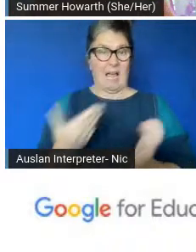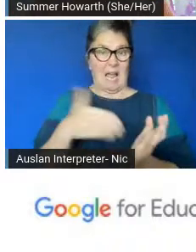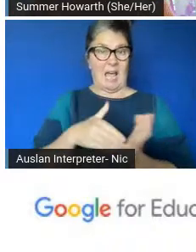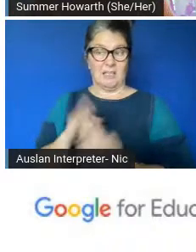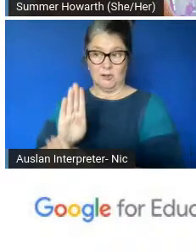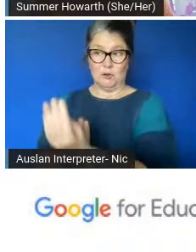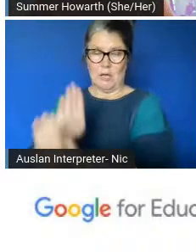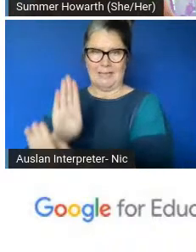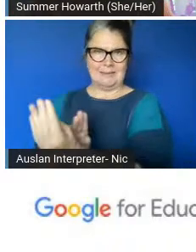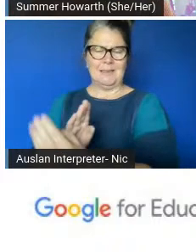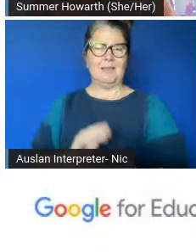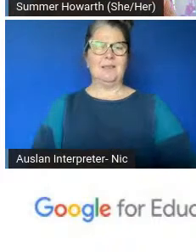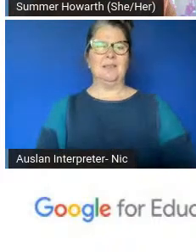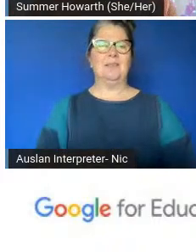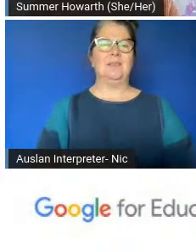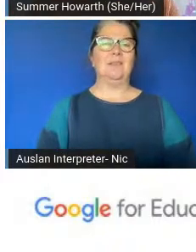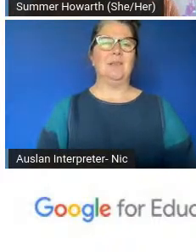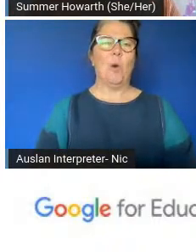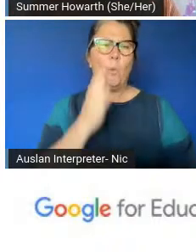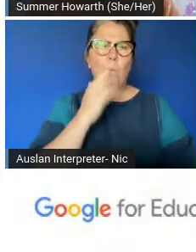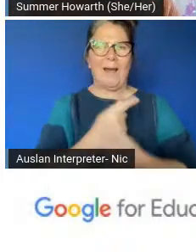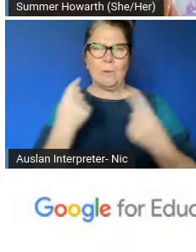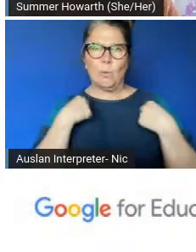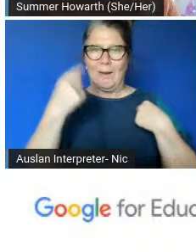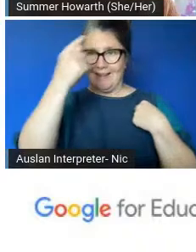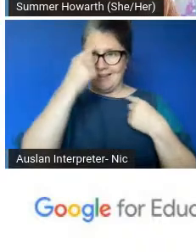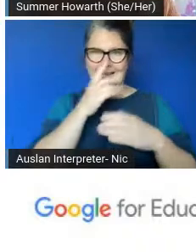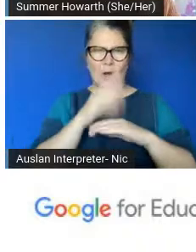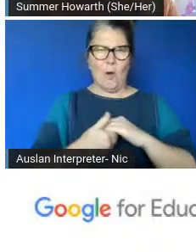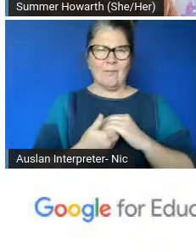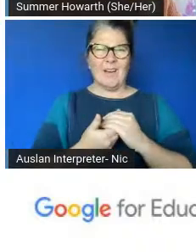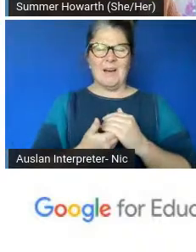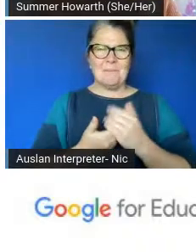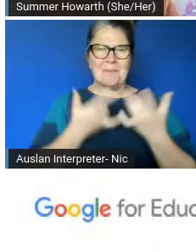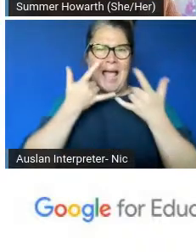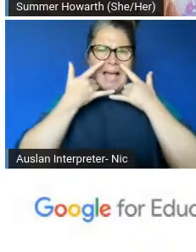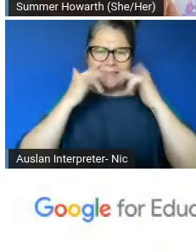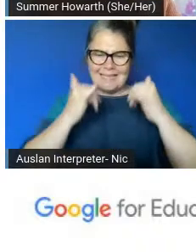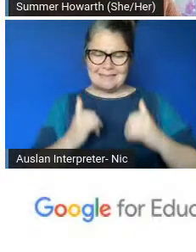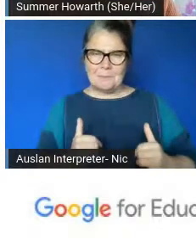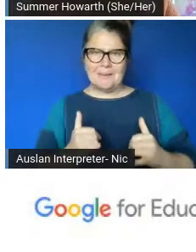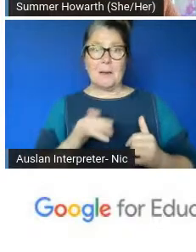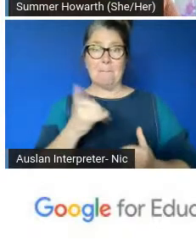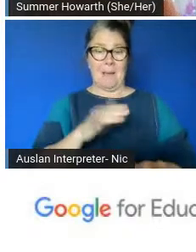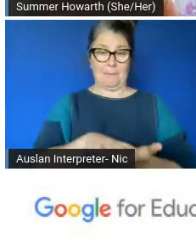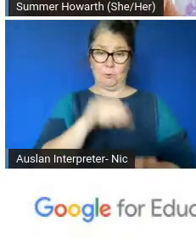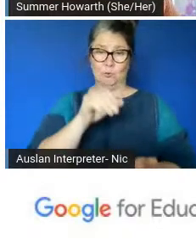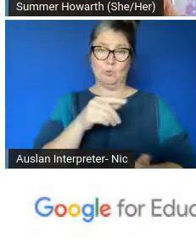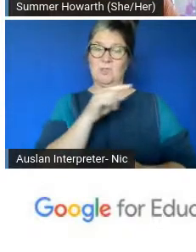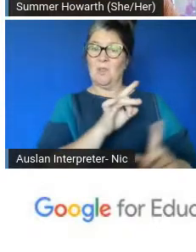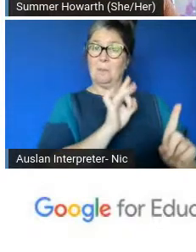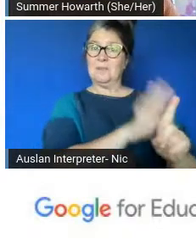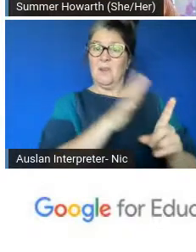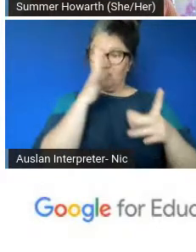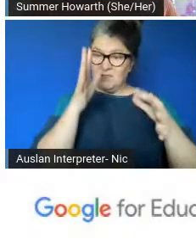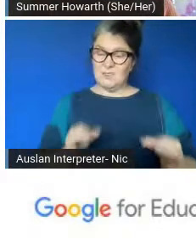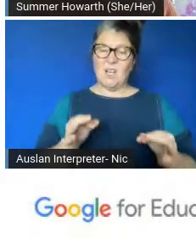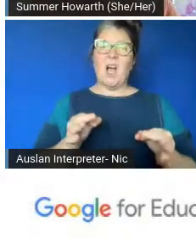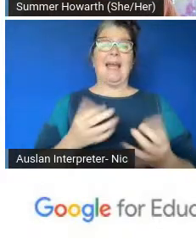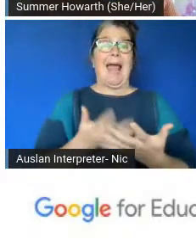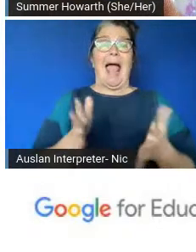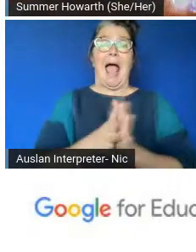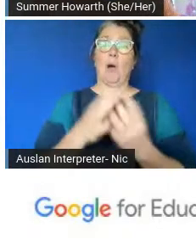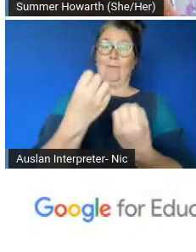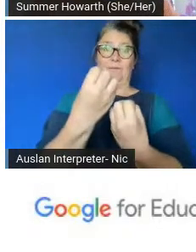the how of learning and assessment? So students might choose the way that they require feedback, for example. There might be choice in the way that they